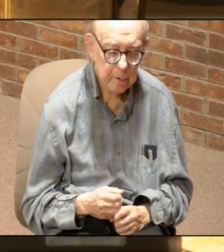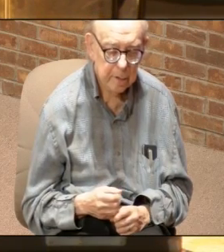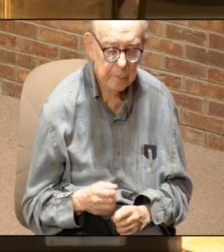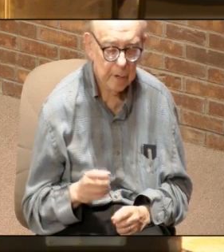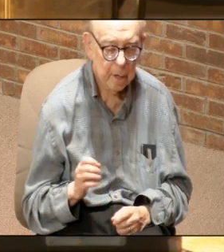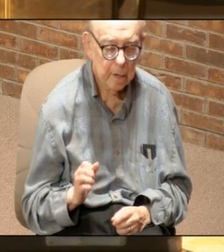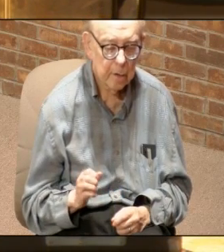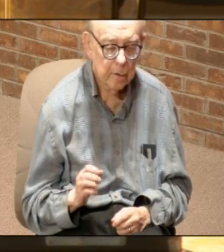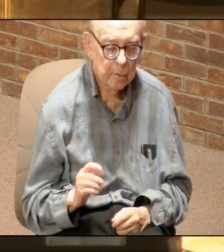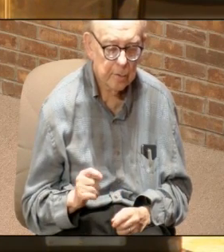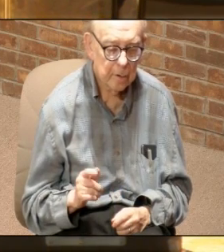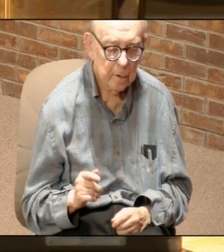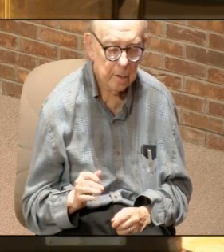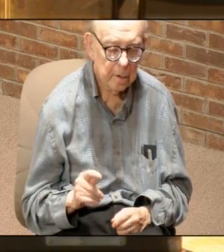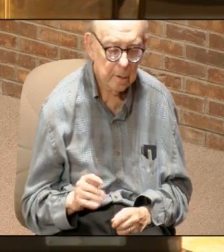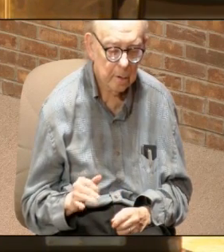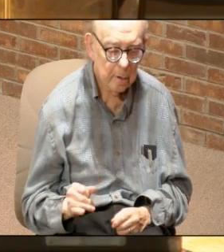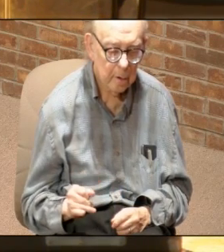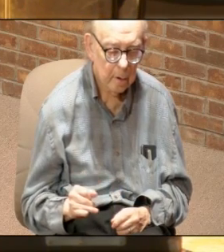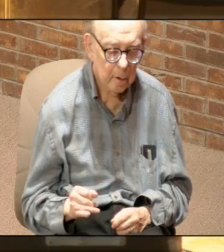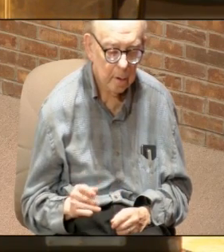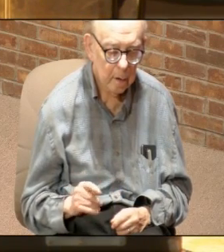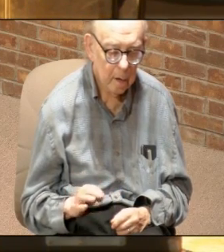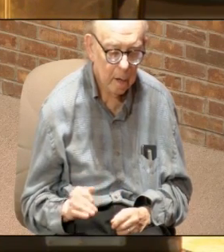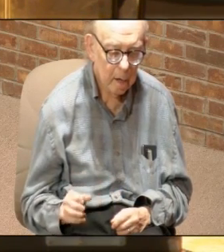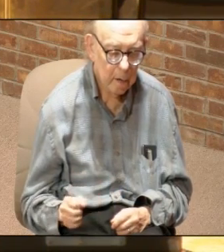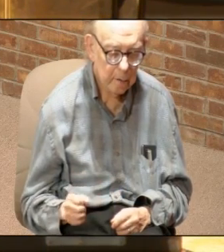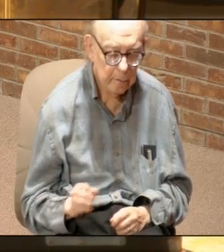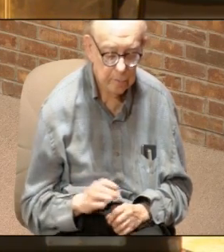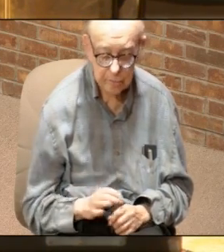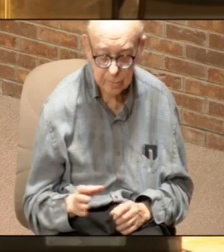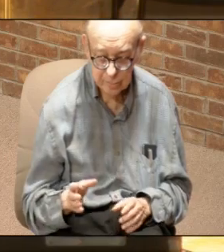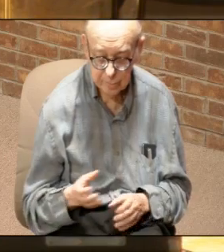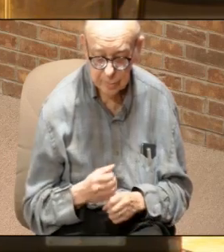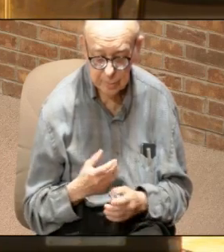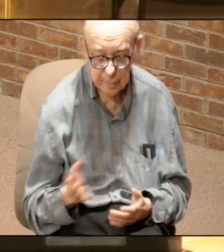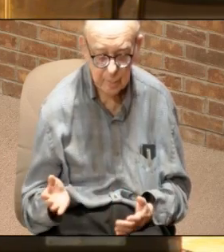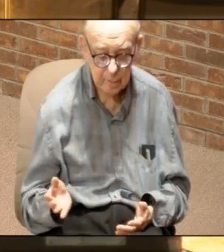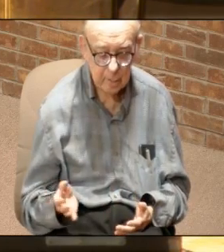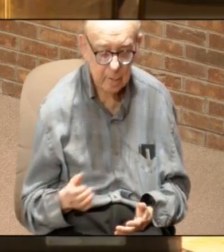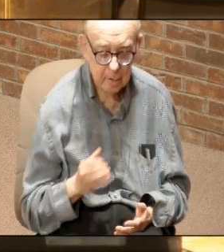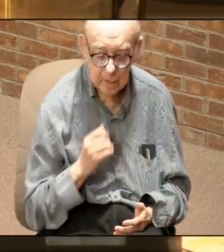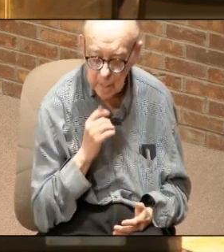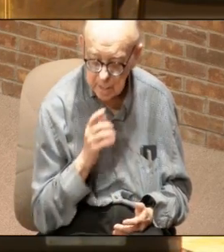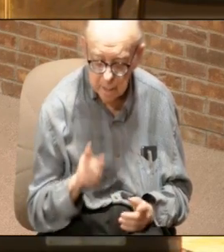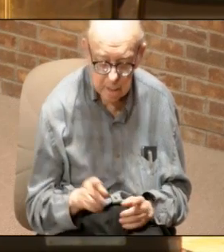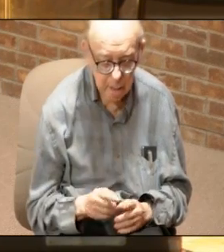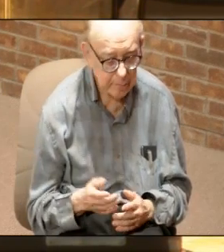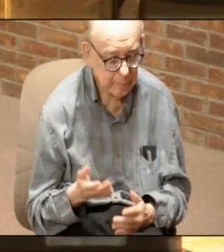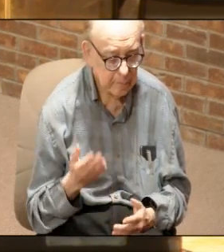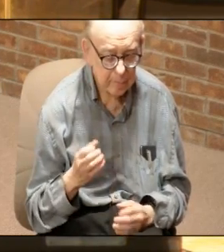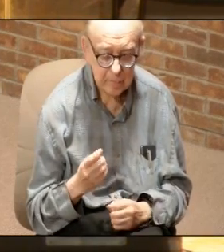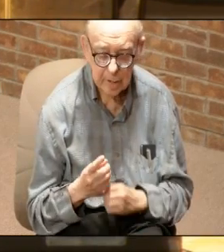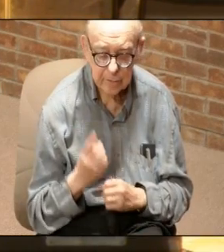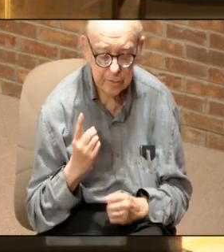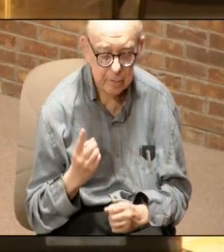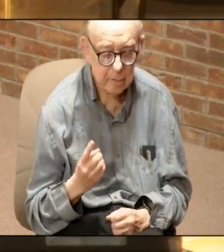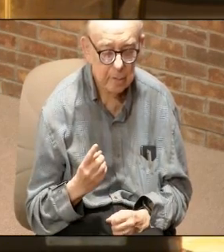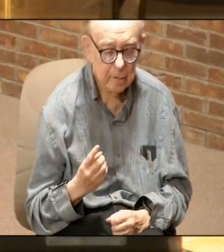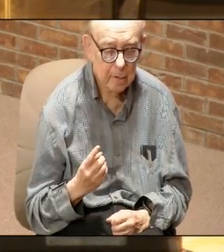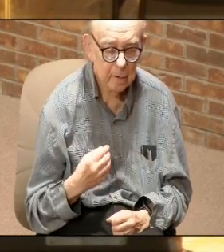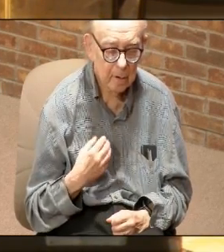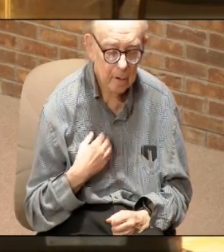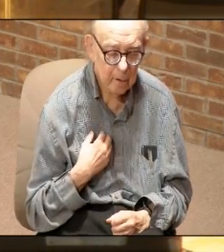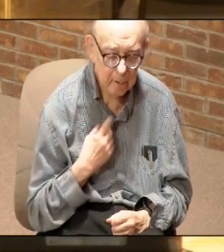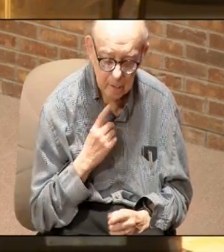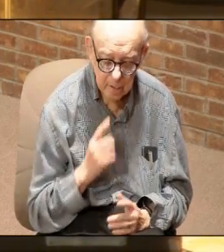bills. The church has already started getting theirs. They aren't like they were last year. And